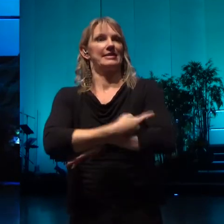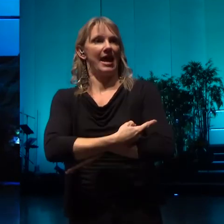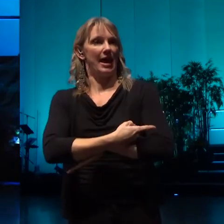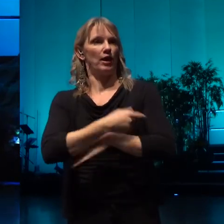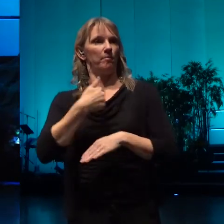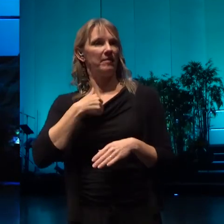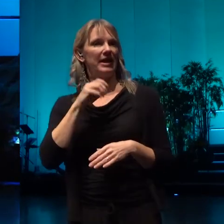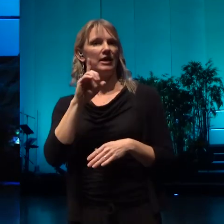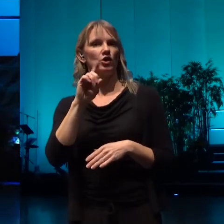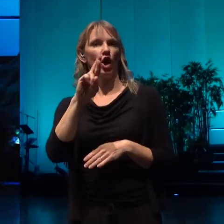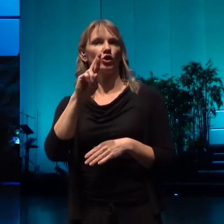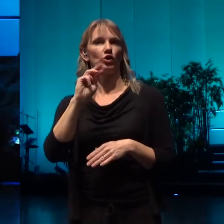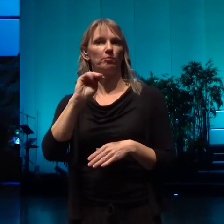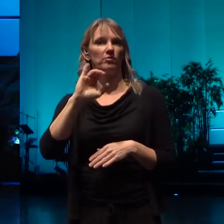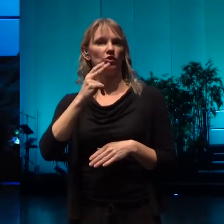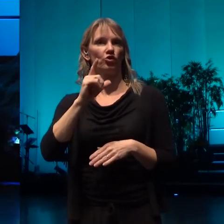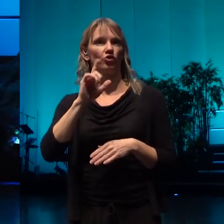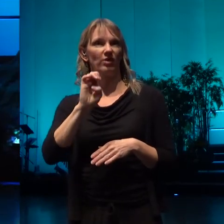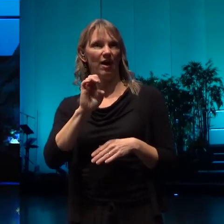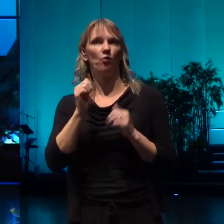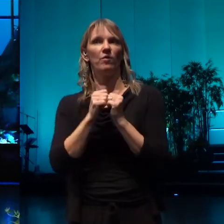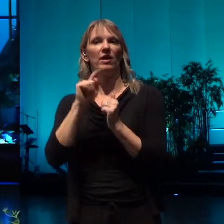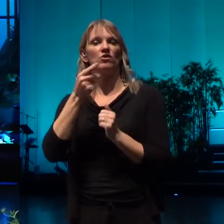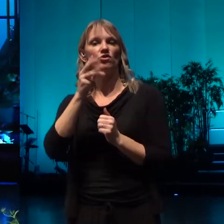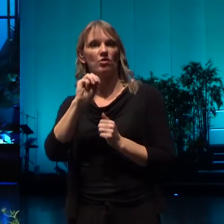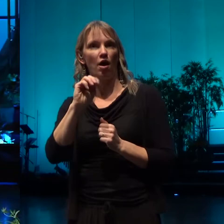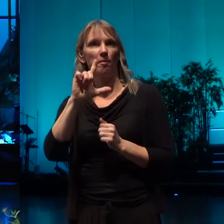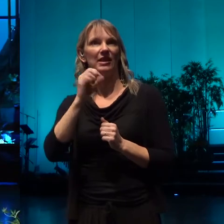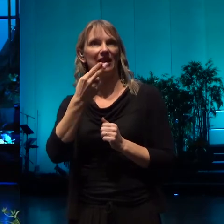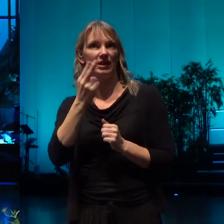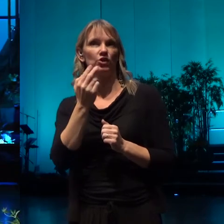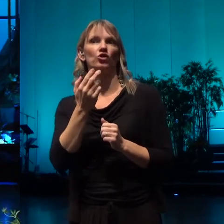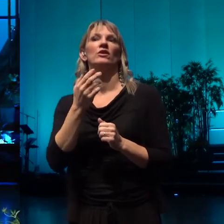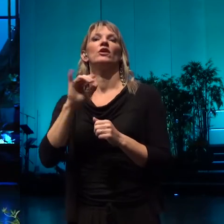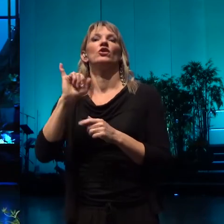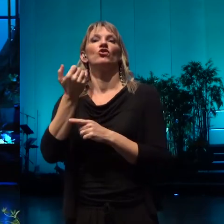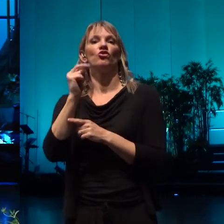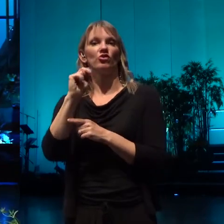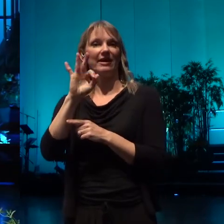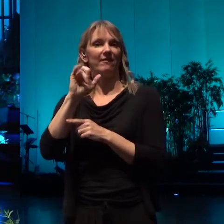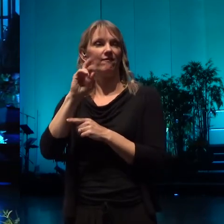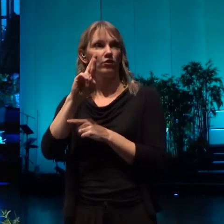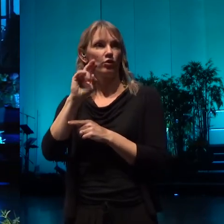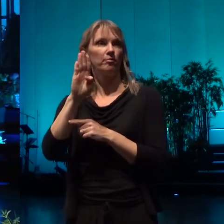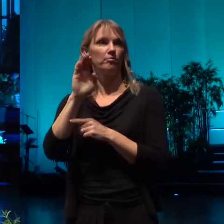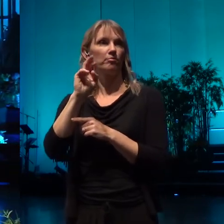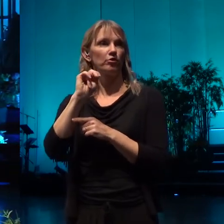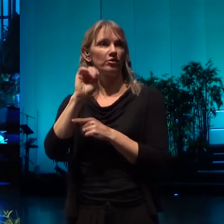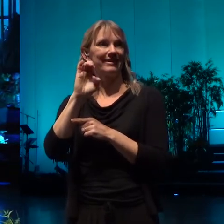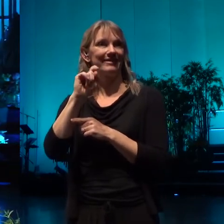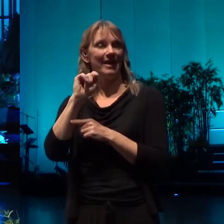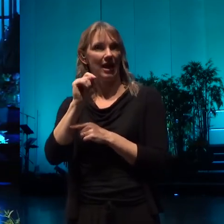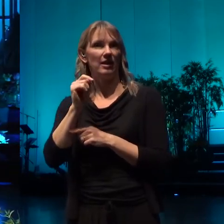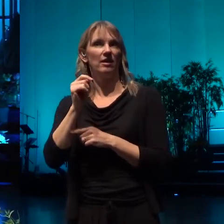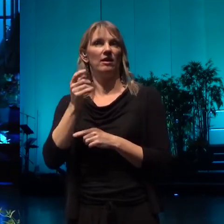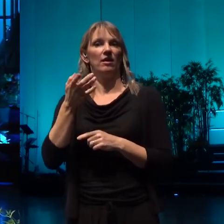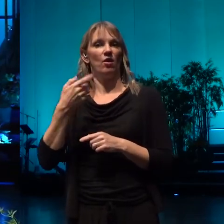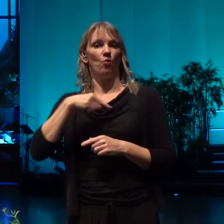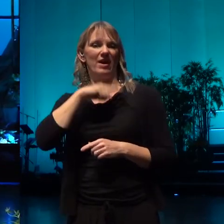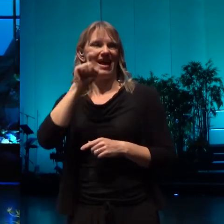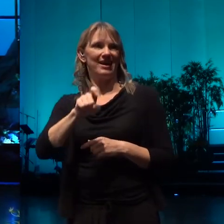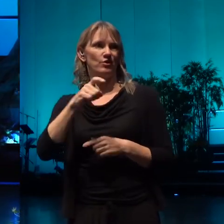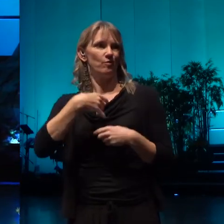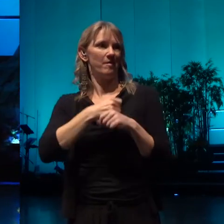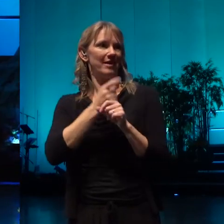Michelle's office with Tom Litz, our music director, and Jennifer Burnett, our artistic director, and having to make that